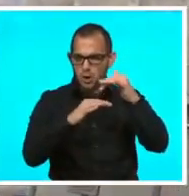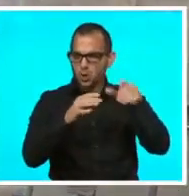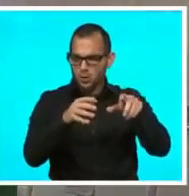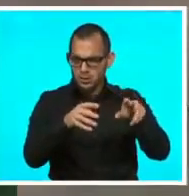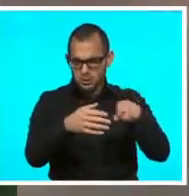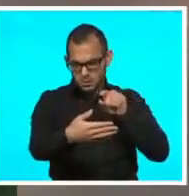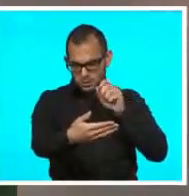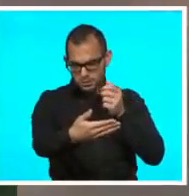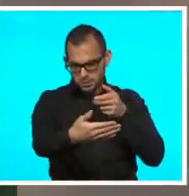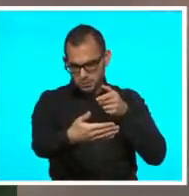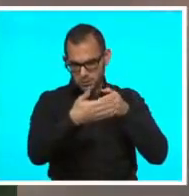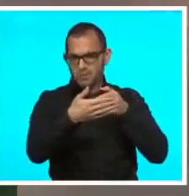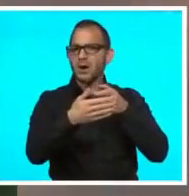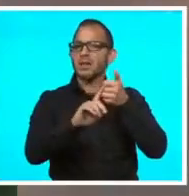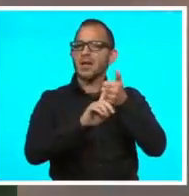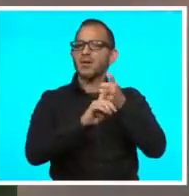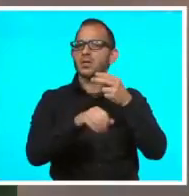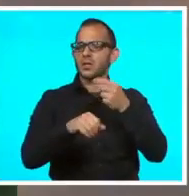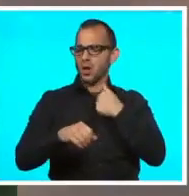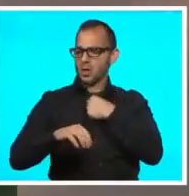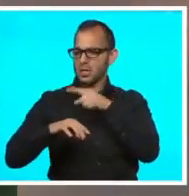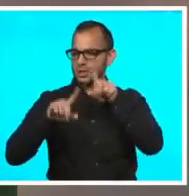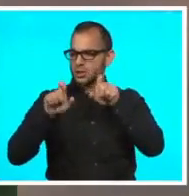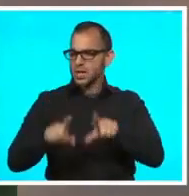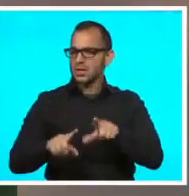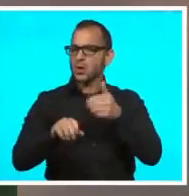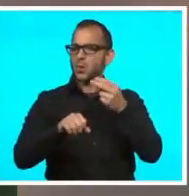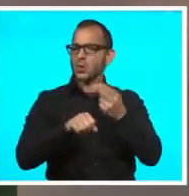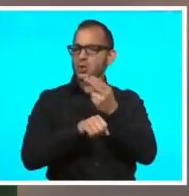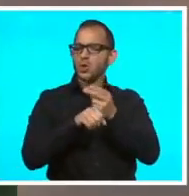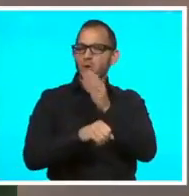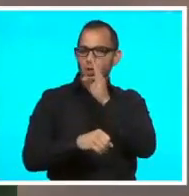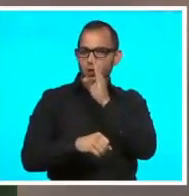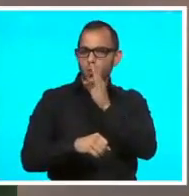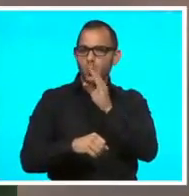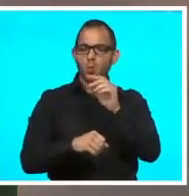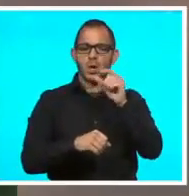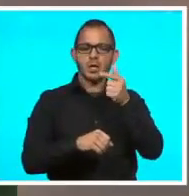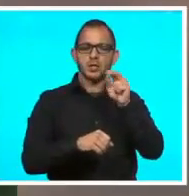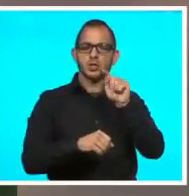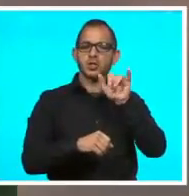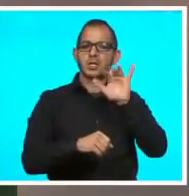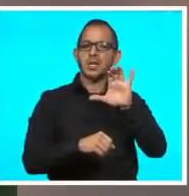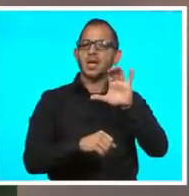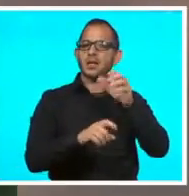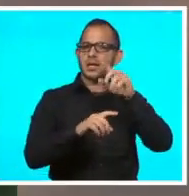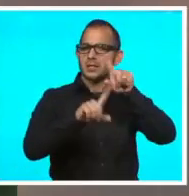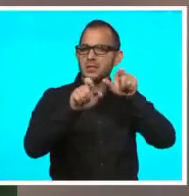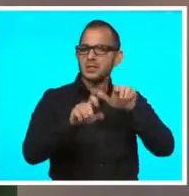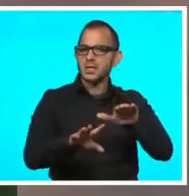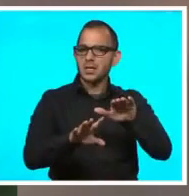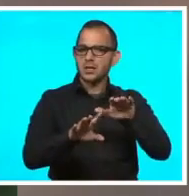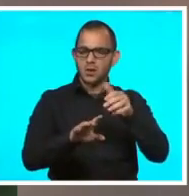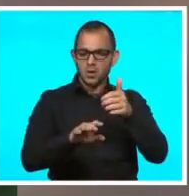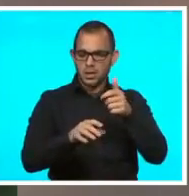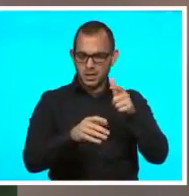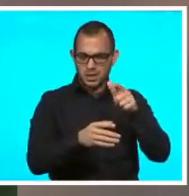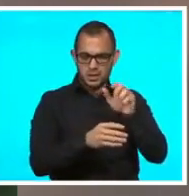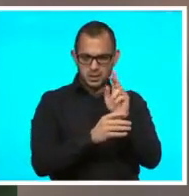virus. The testing that we are doing direct genetic testing for the pathogen